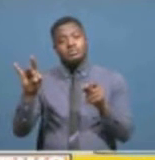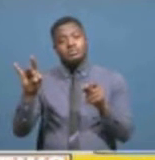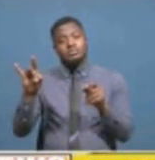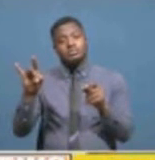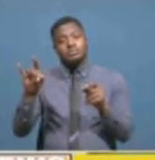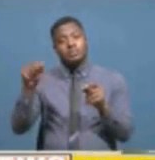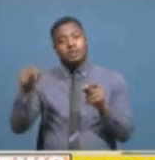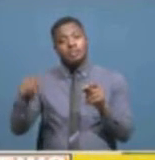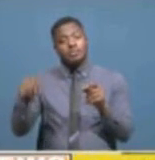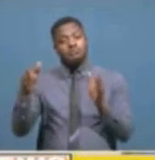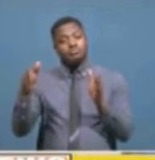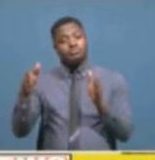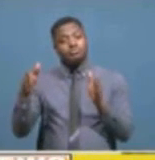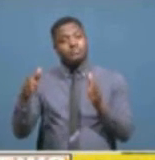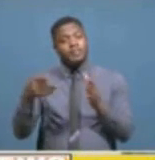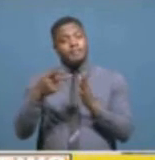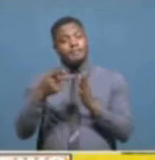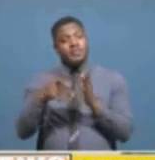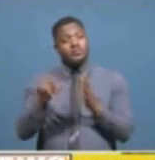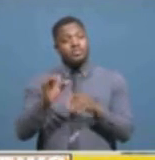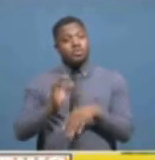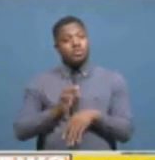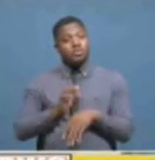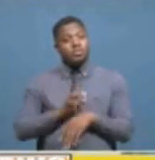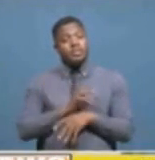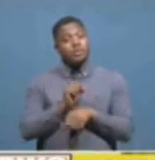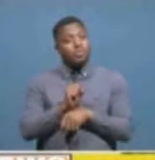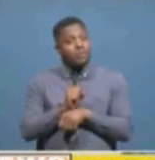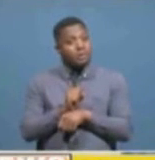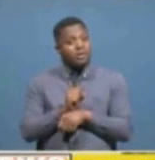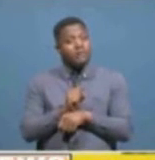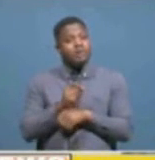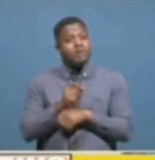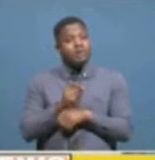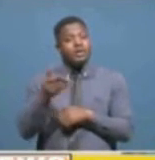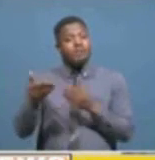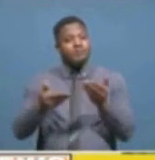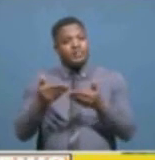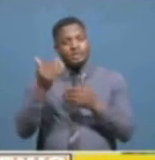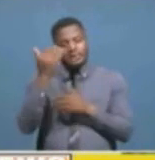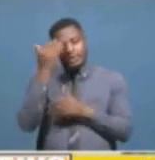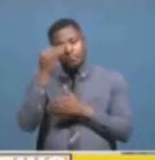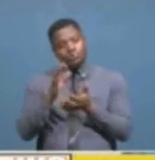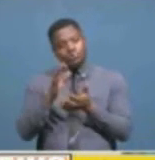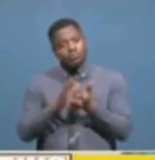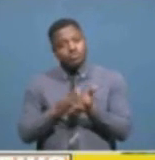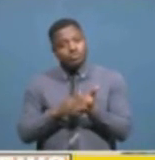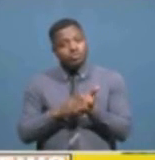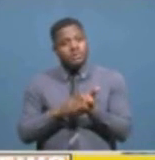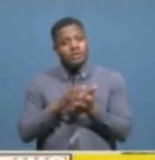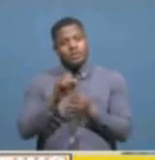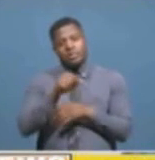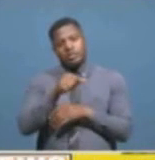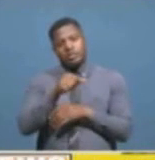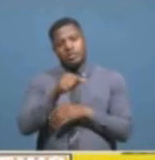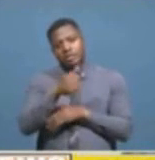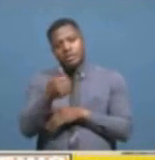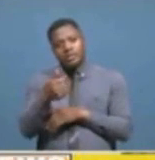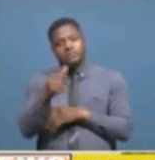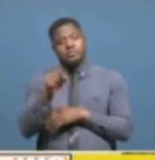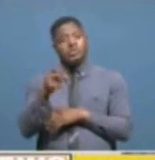April. As part of the committee's work, we also invited heads of schools and other